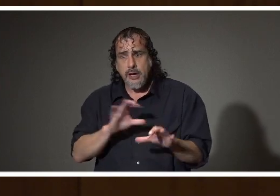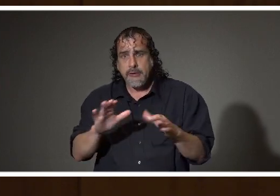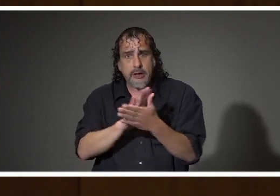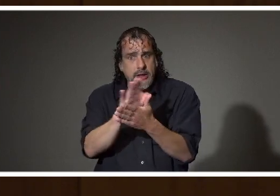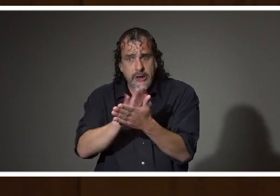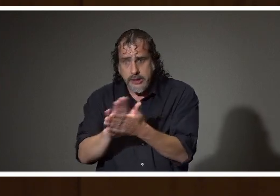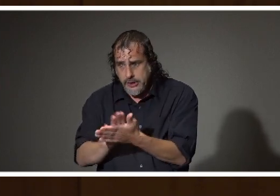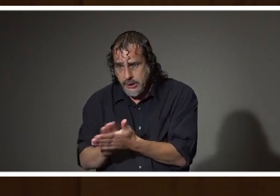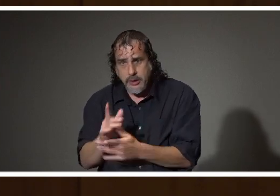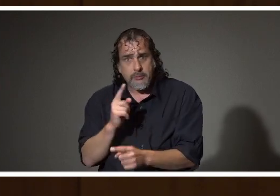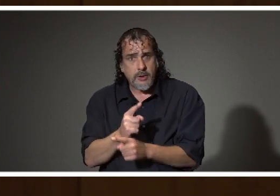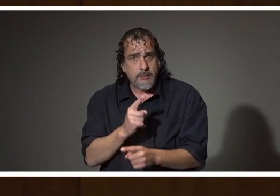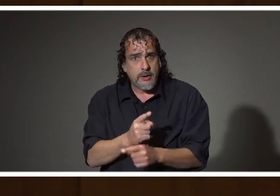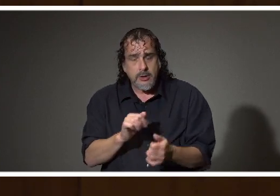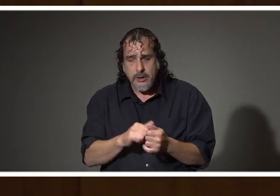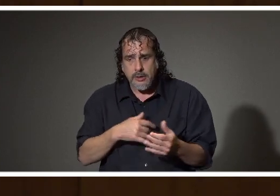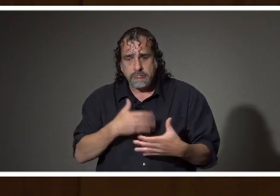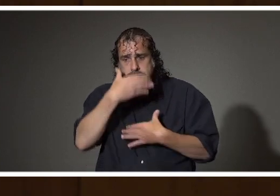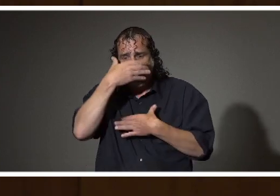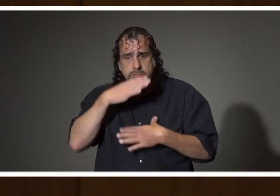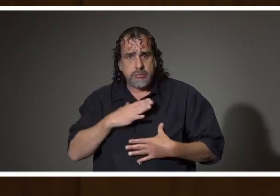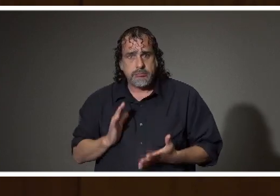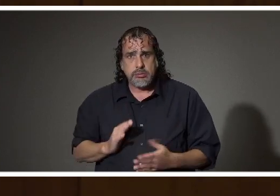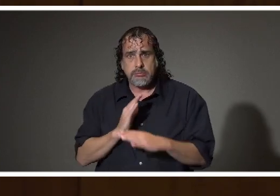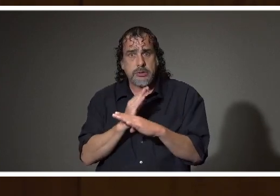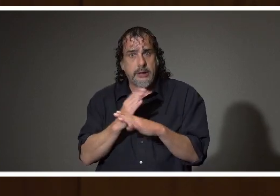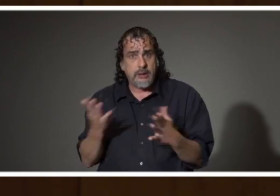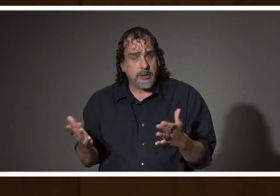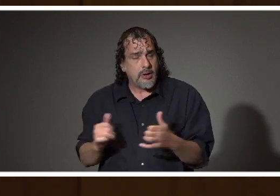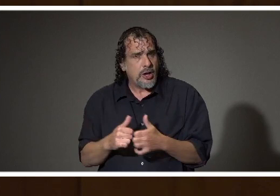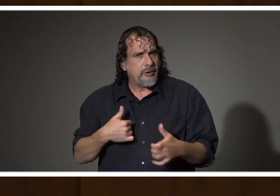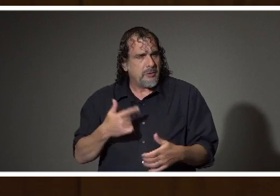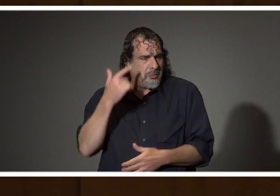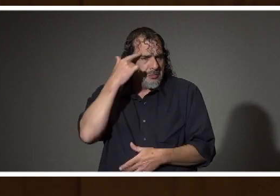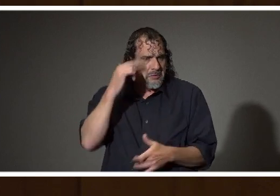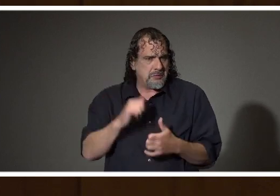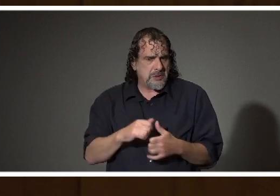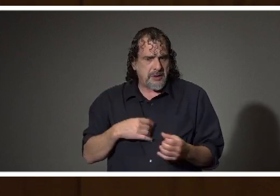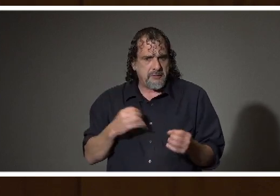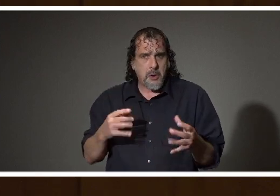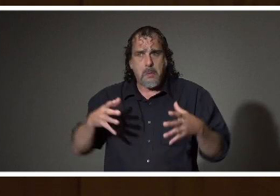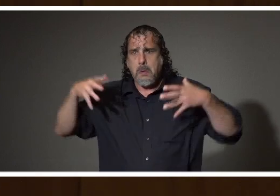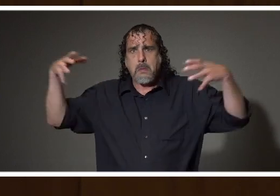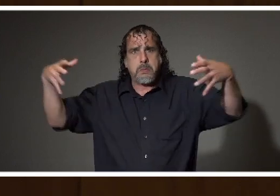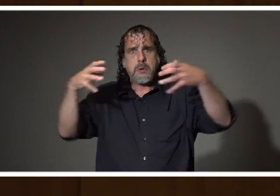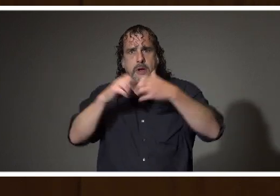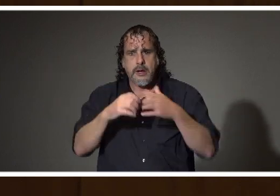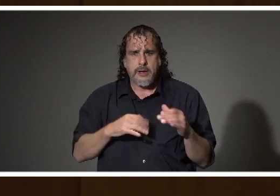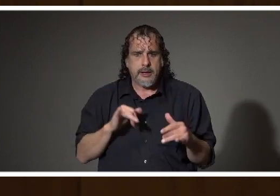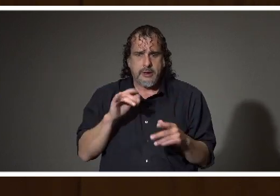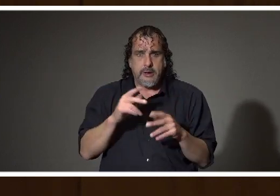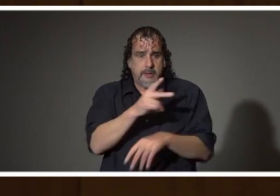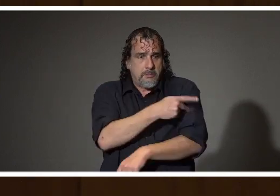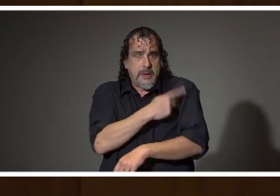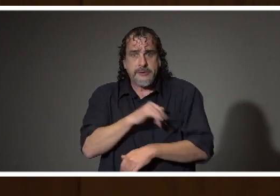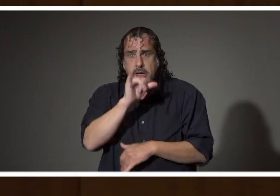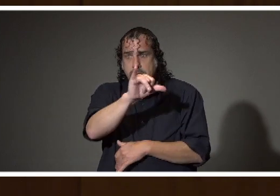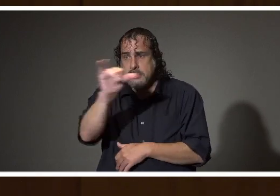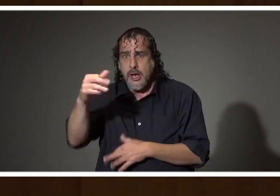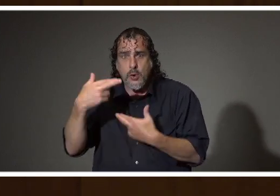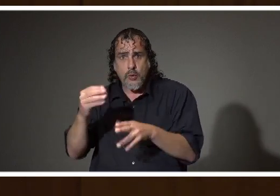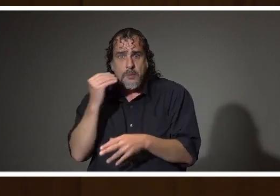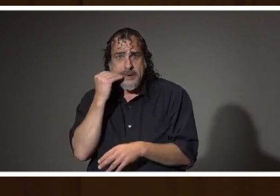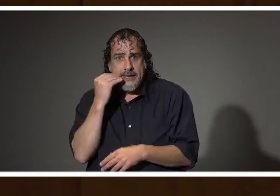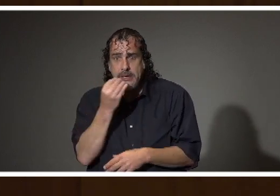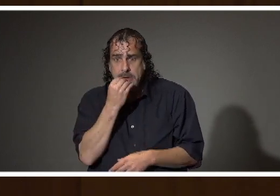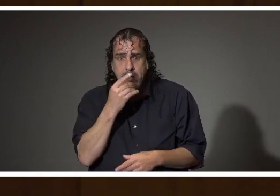cleaning, proper protective equipment, we don't have any sort of social events and people eat in their rooms and that sort of thing. It's just